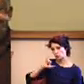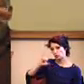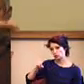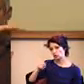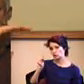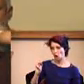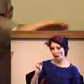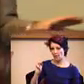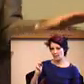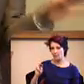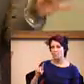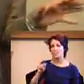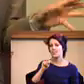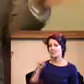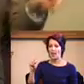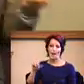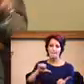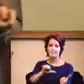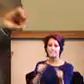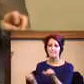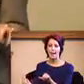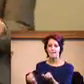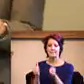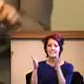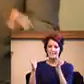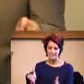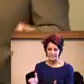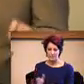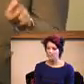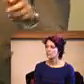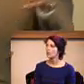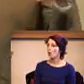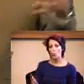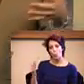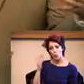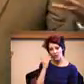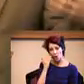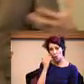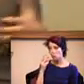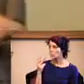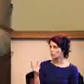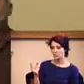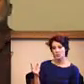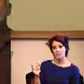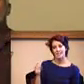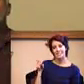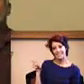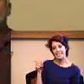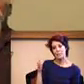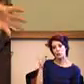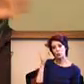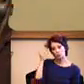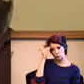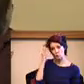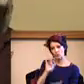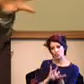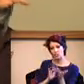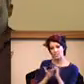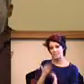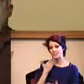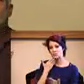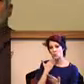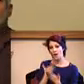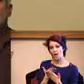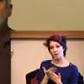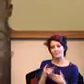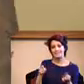been around for a while we also know that John and Jesus knew each other quite well because they were part of the same family and John was was out